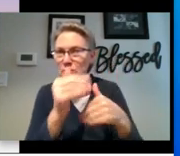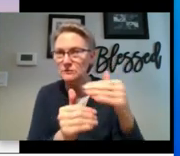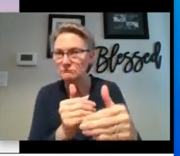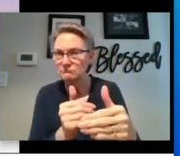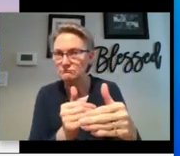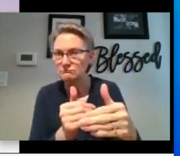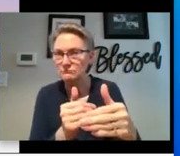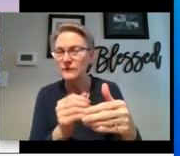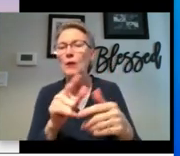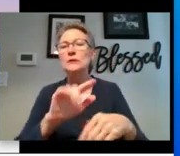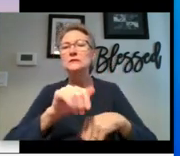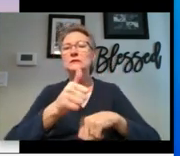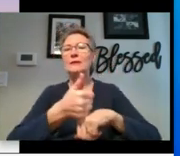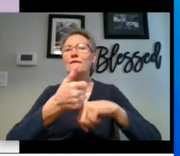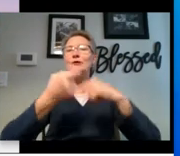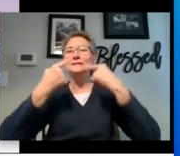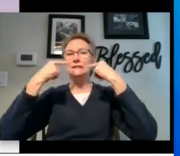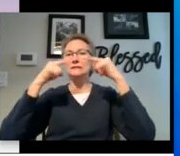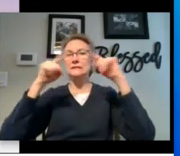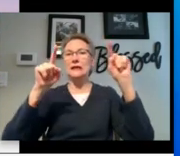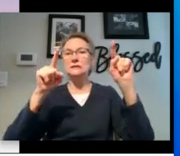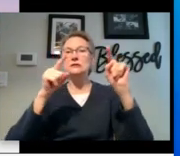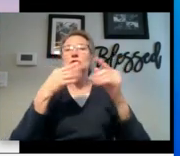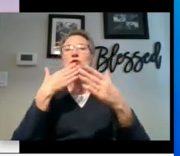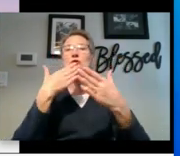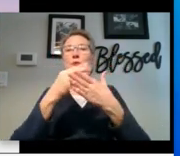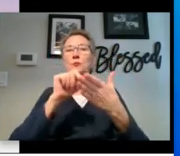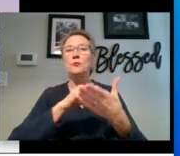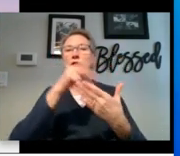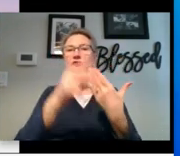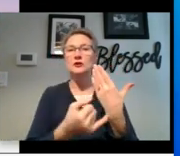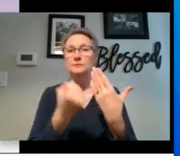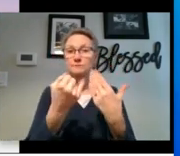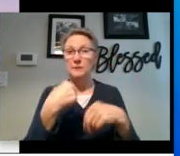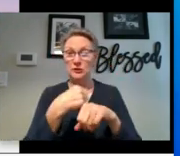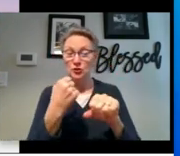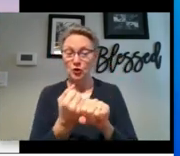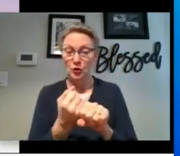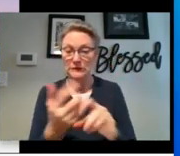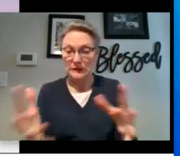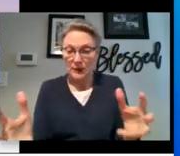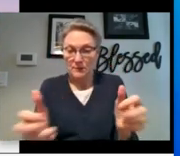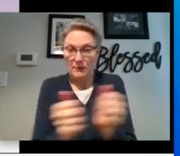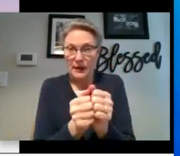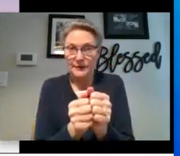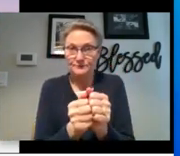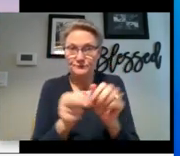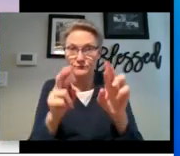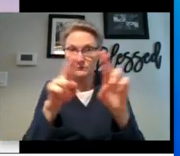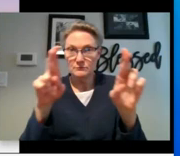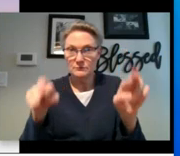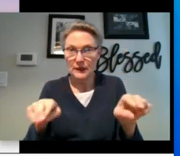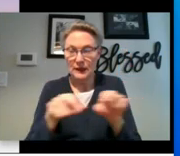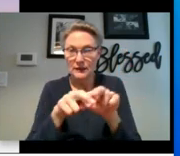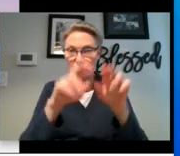success. So make sure that your town is a combined rectangle figure and that you've labeled those city limits